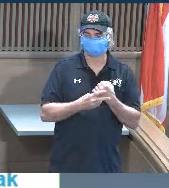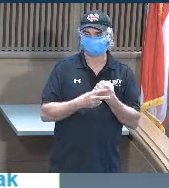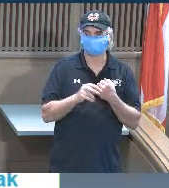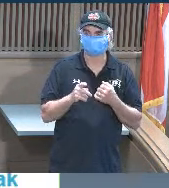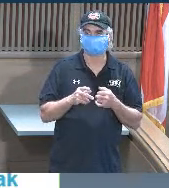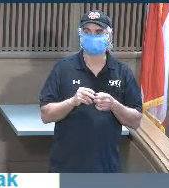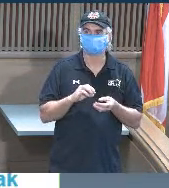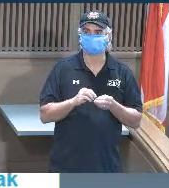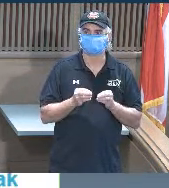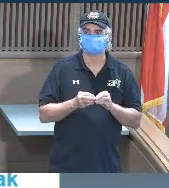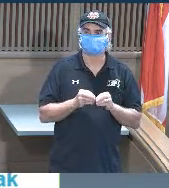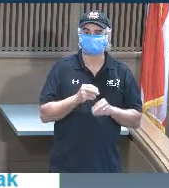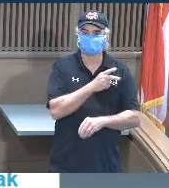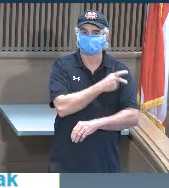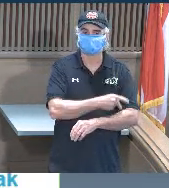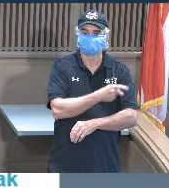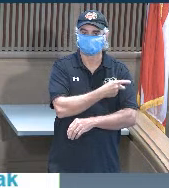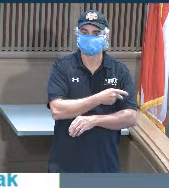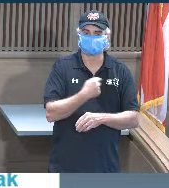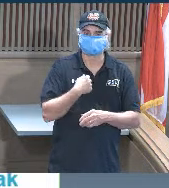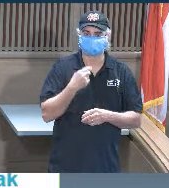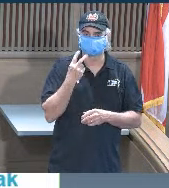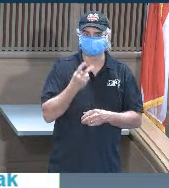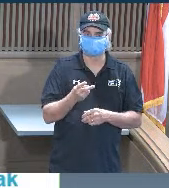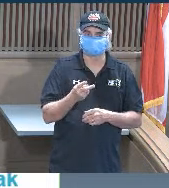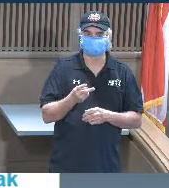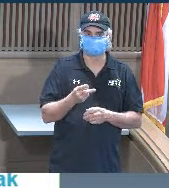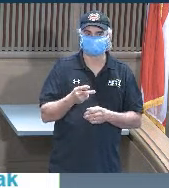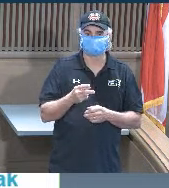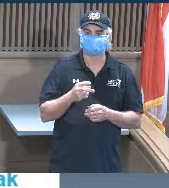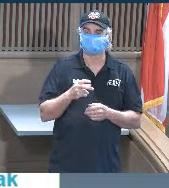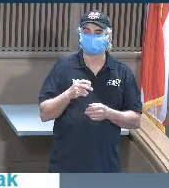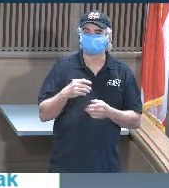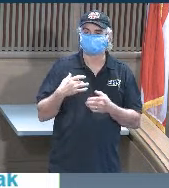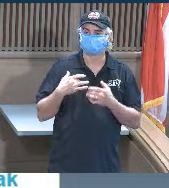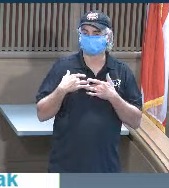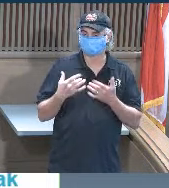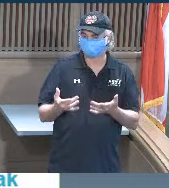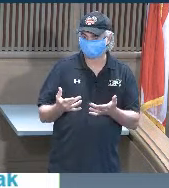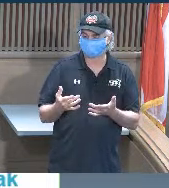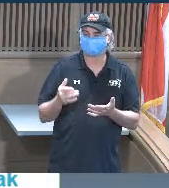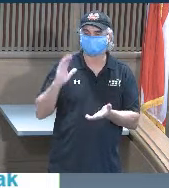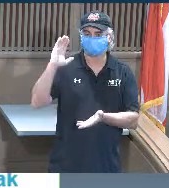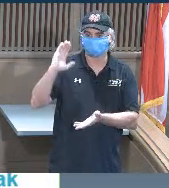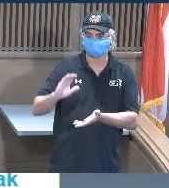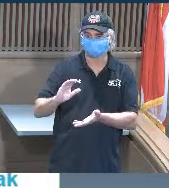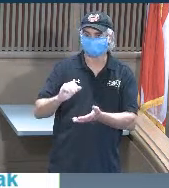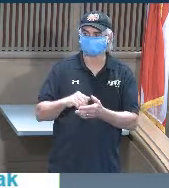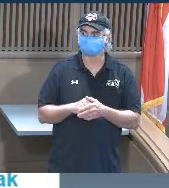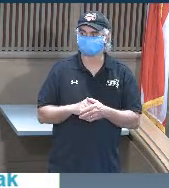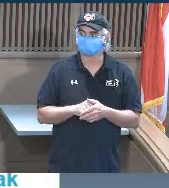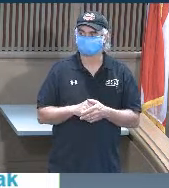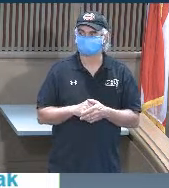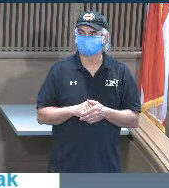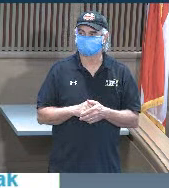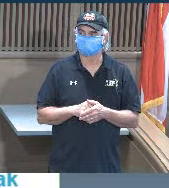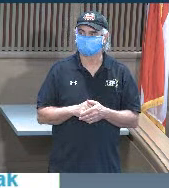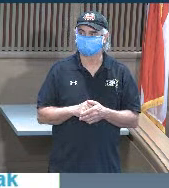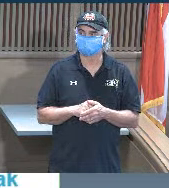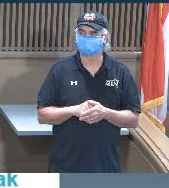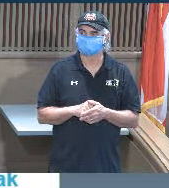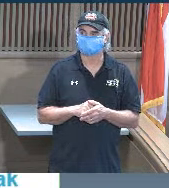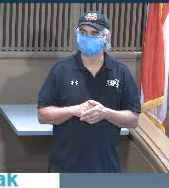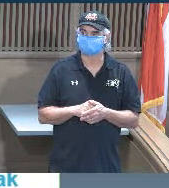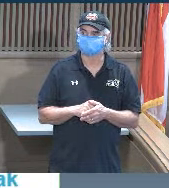The number of patients we're seeing in our emergency departments is down as well, and the positivity rate for those being tested is also down.